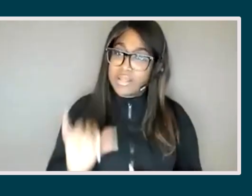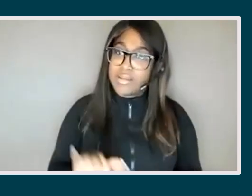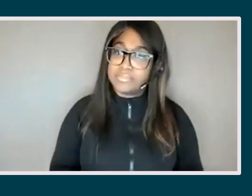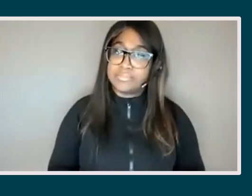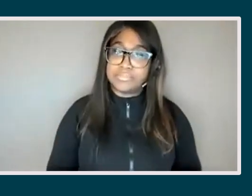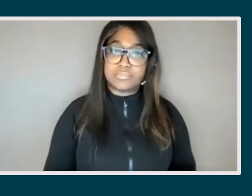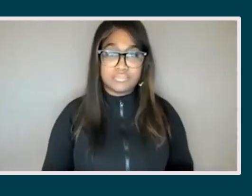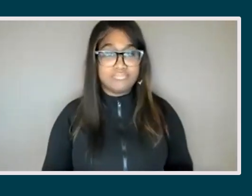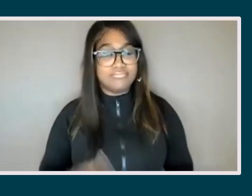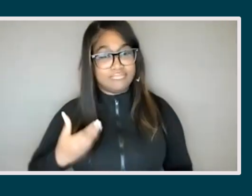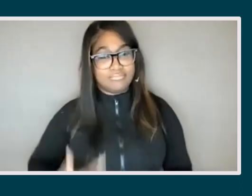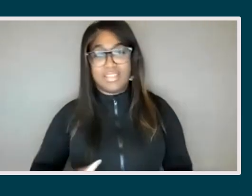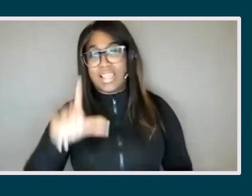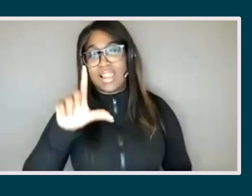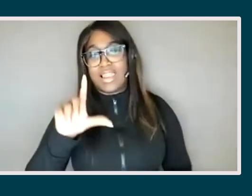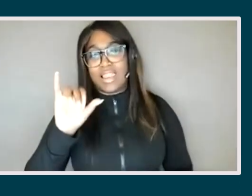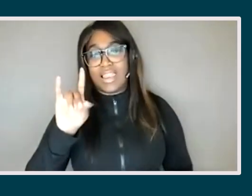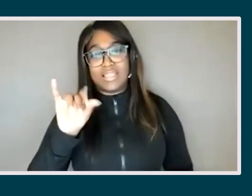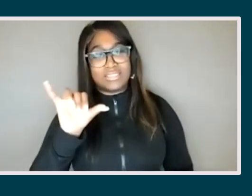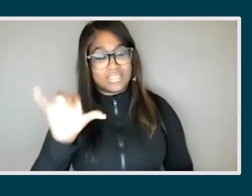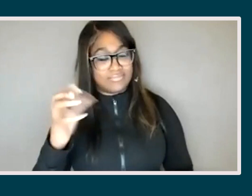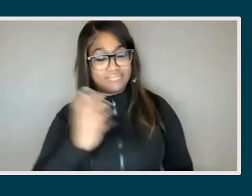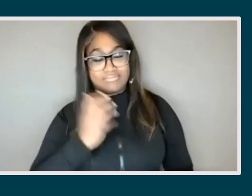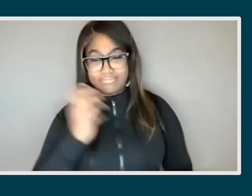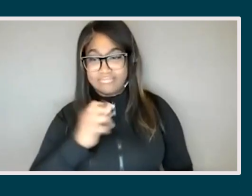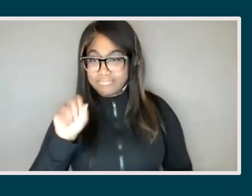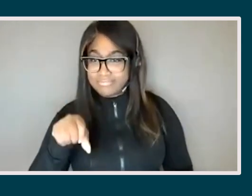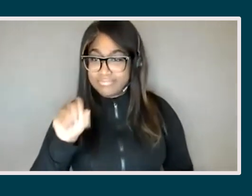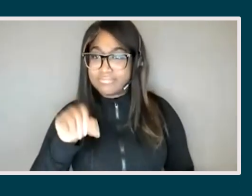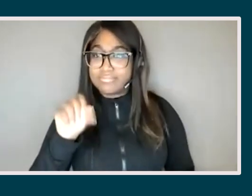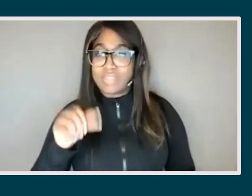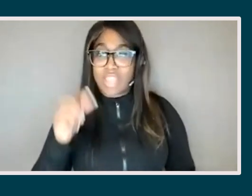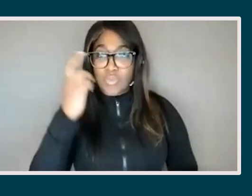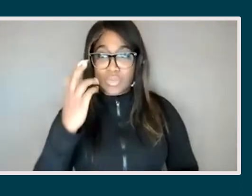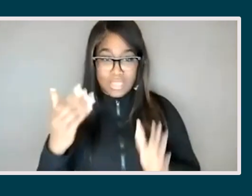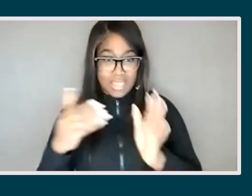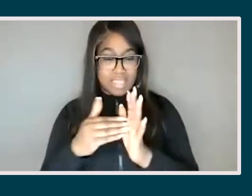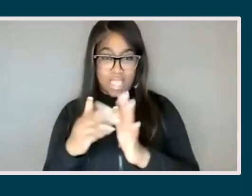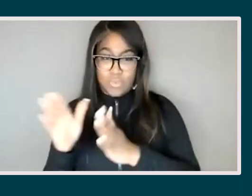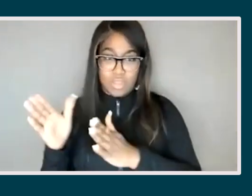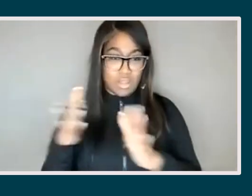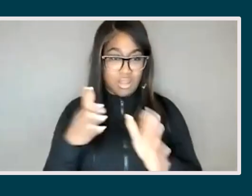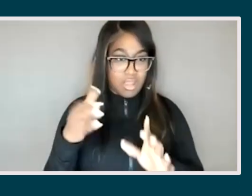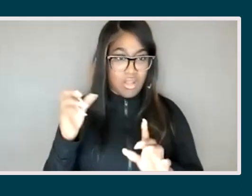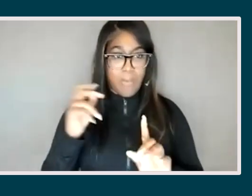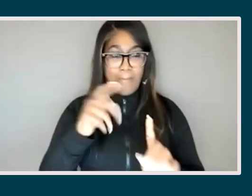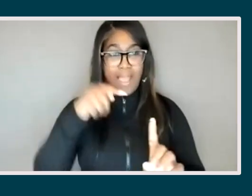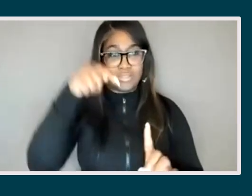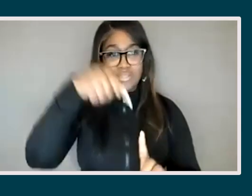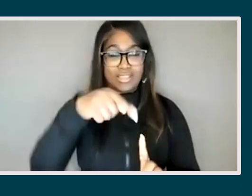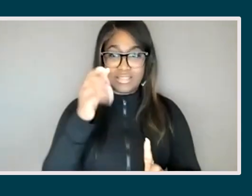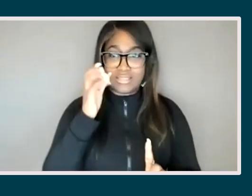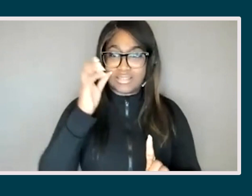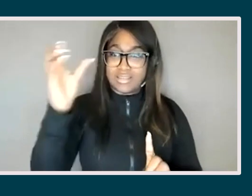Yeah, this is Lindsey. I'm realizing here again, we keep coming back to this notion